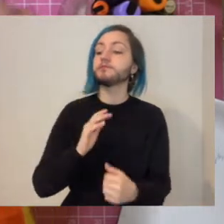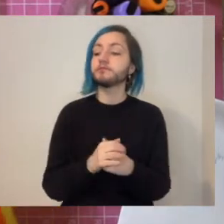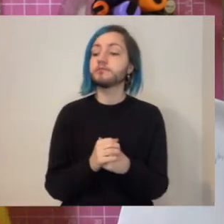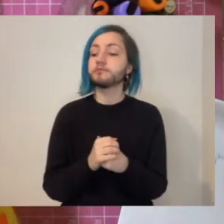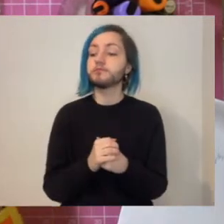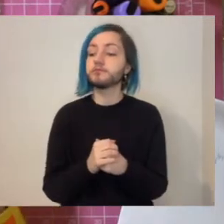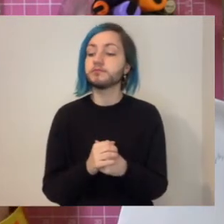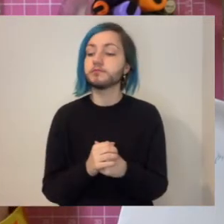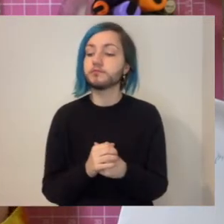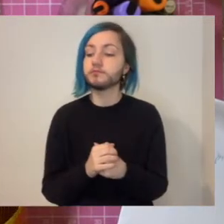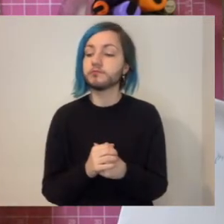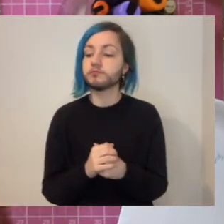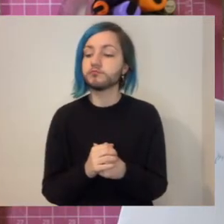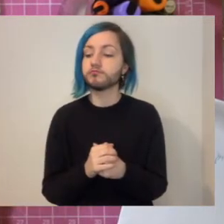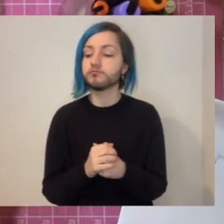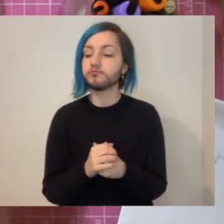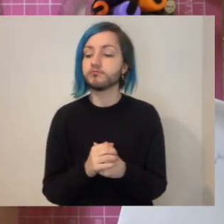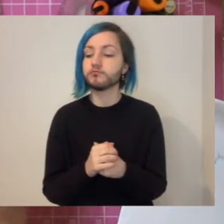just going to